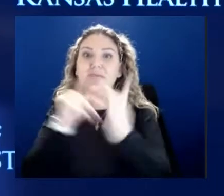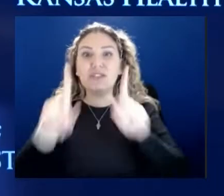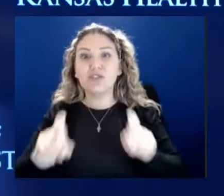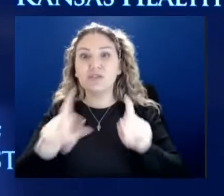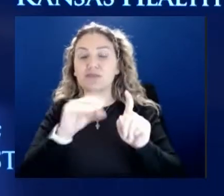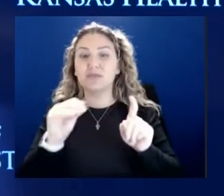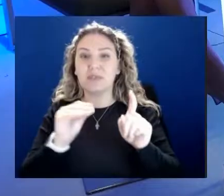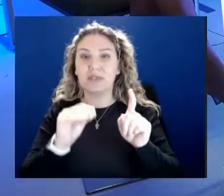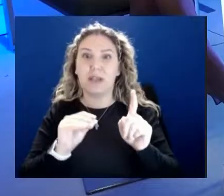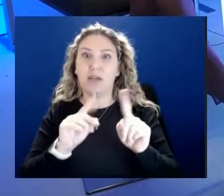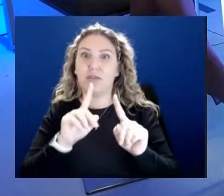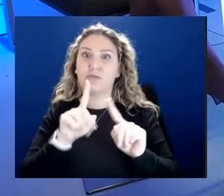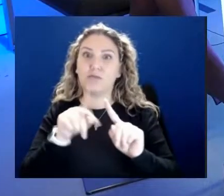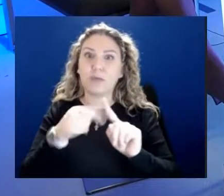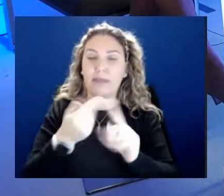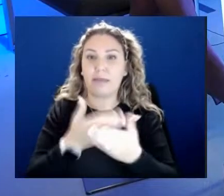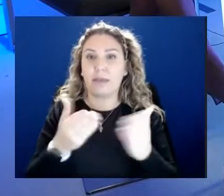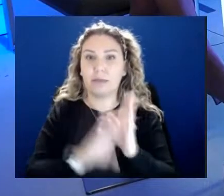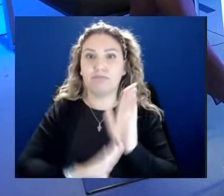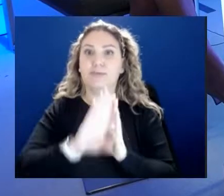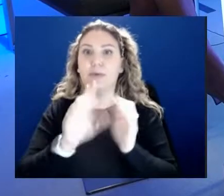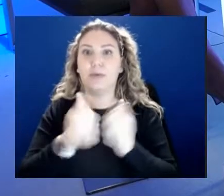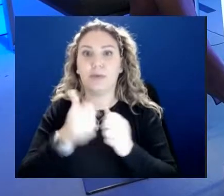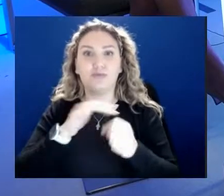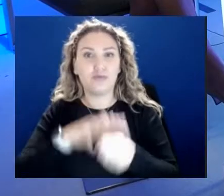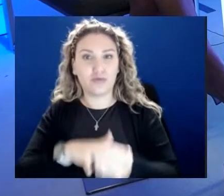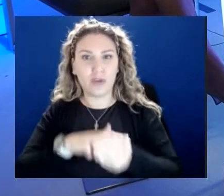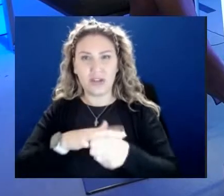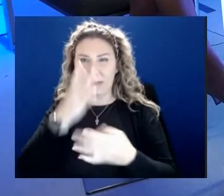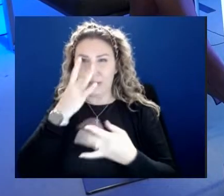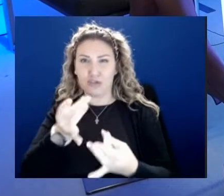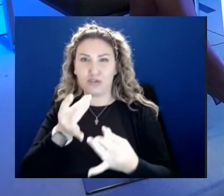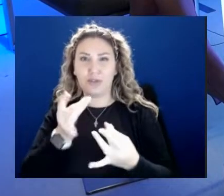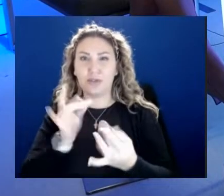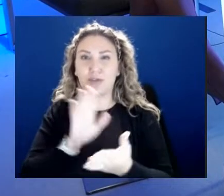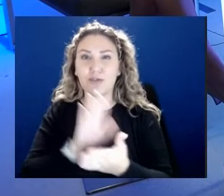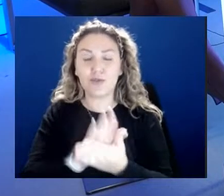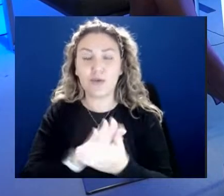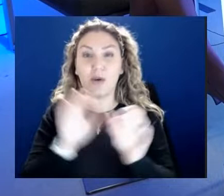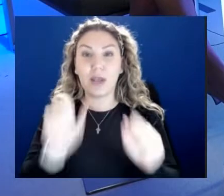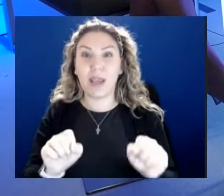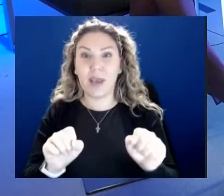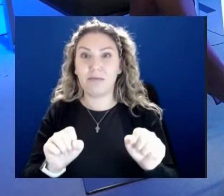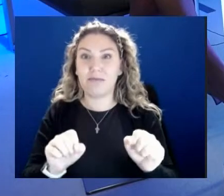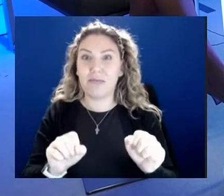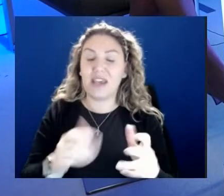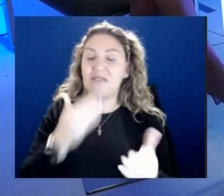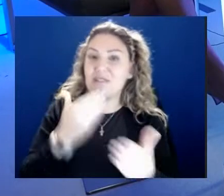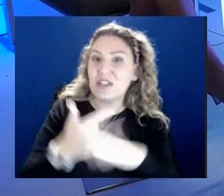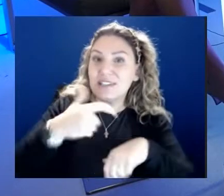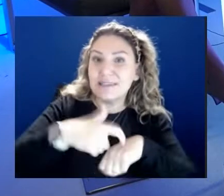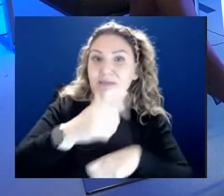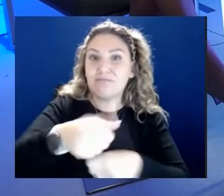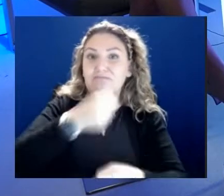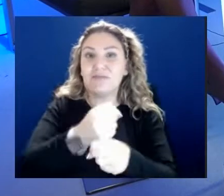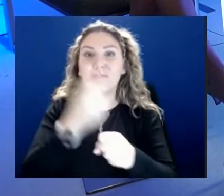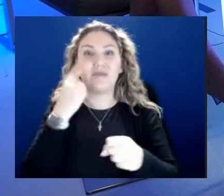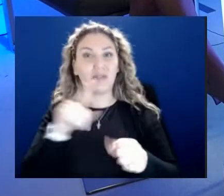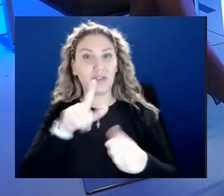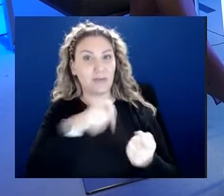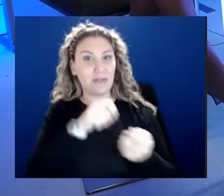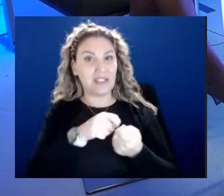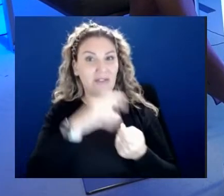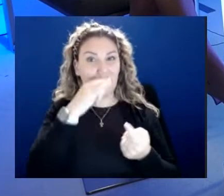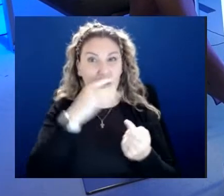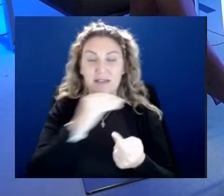stressful. It's interesting though, because school could be such a great time of year for certain kids, and then it can be a really